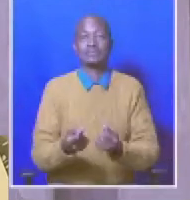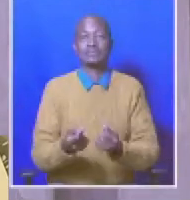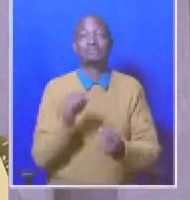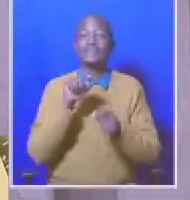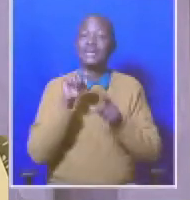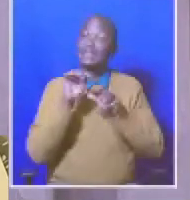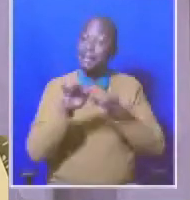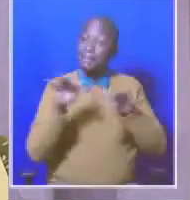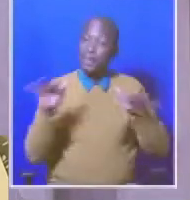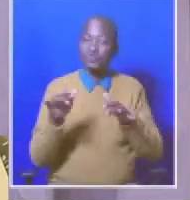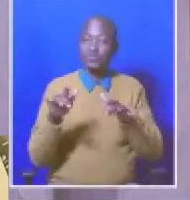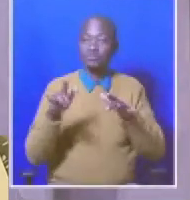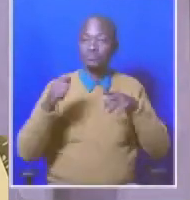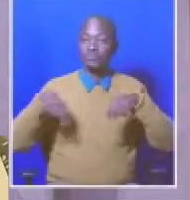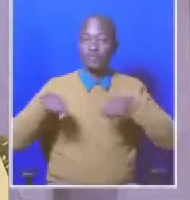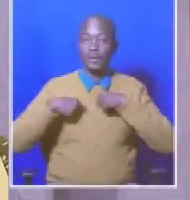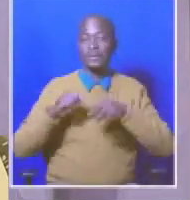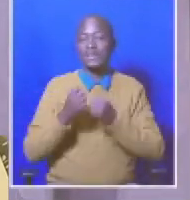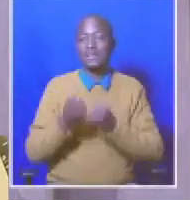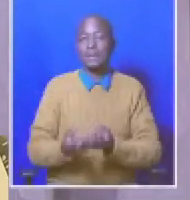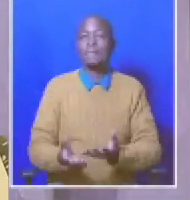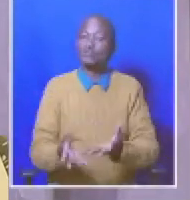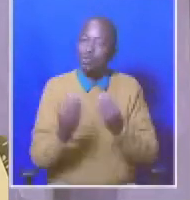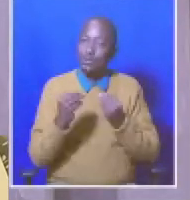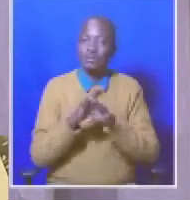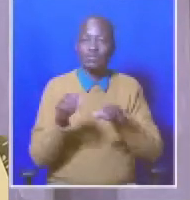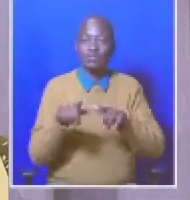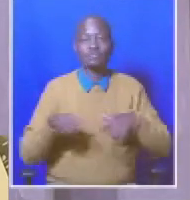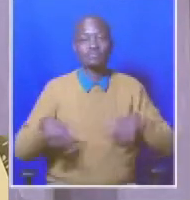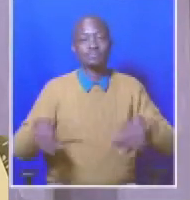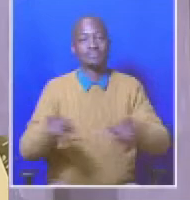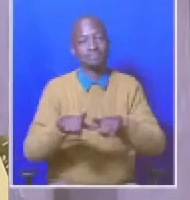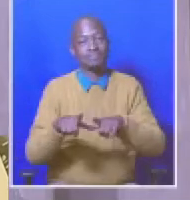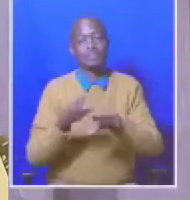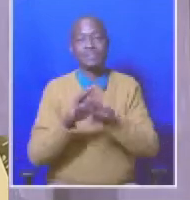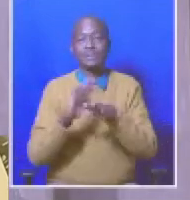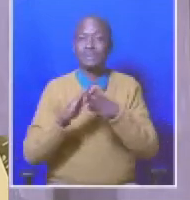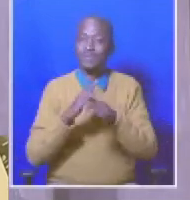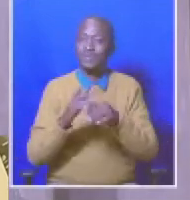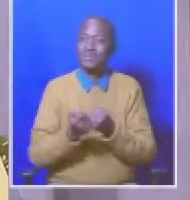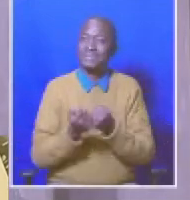bathole umhlaba abantu bakithi. Njengoba usho ukuthi abaningi babo